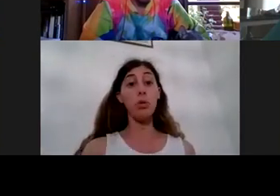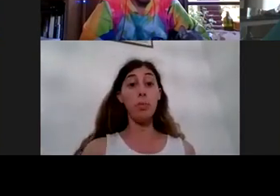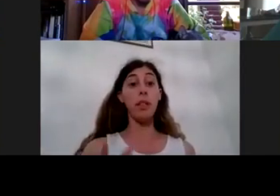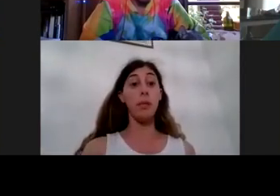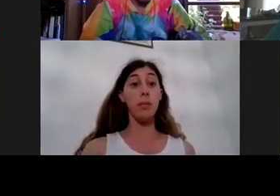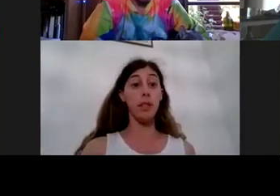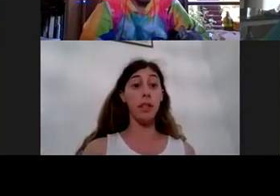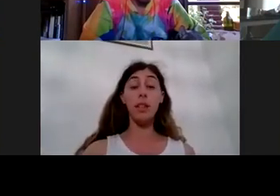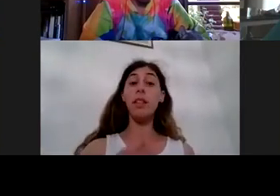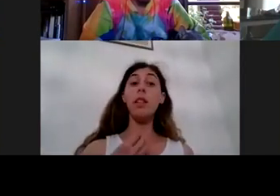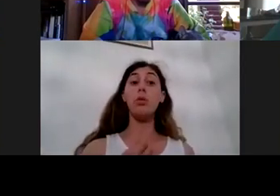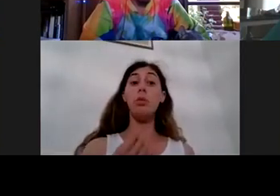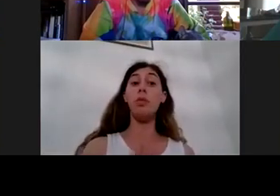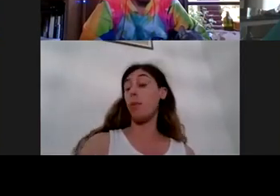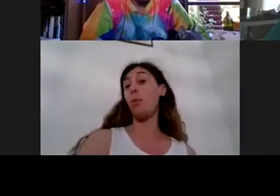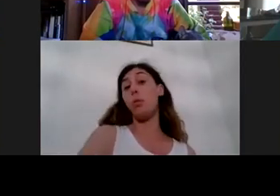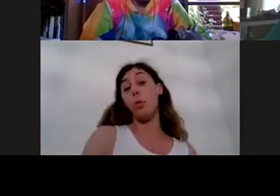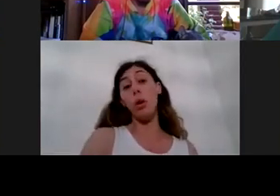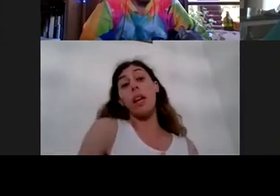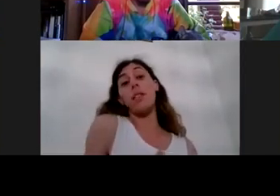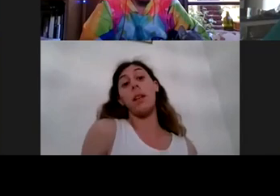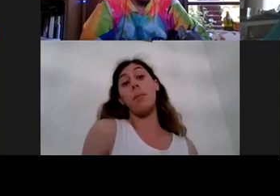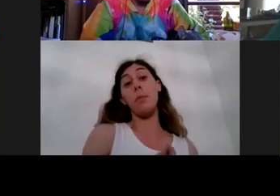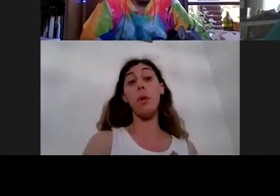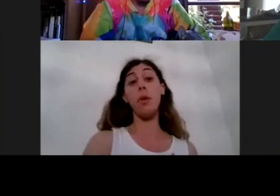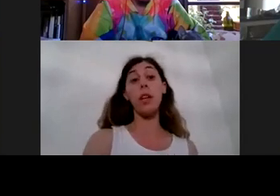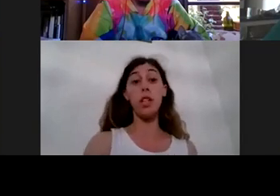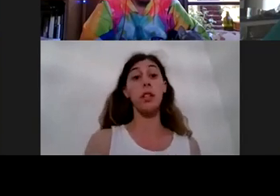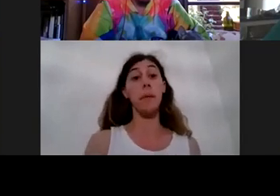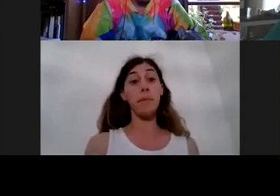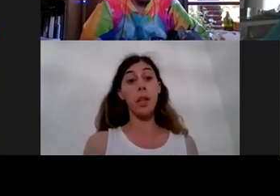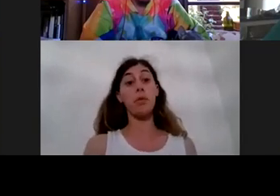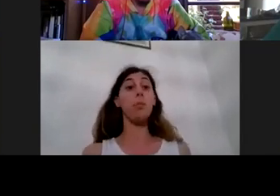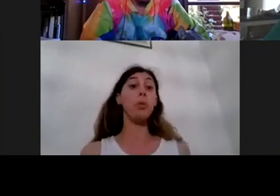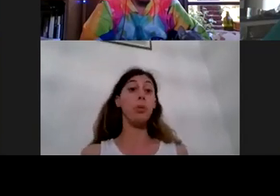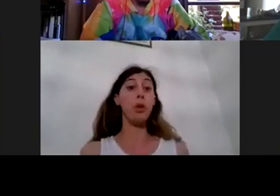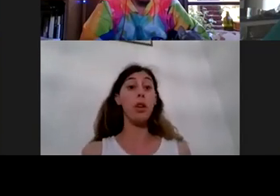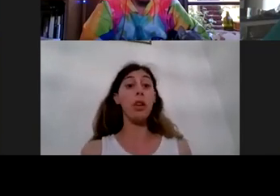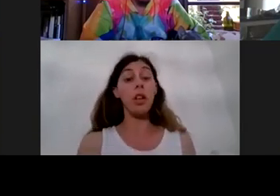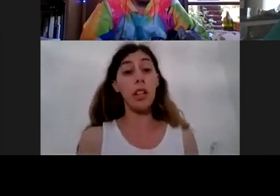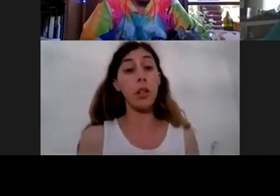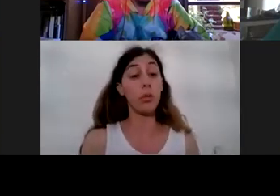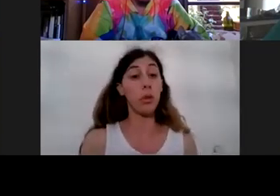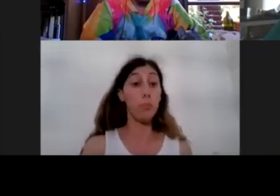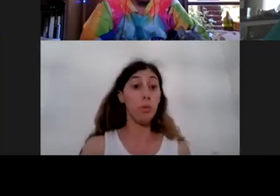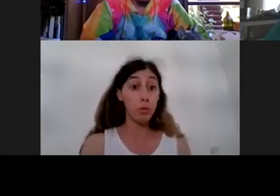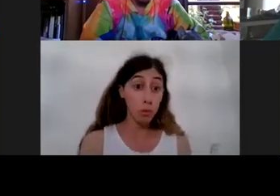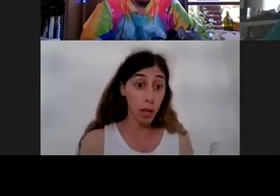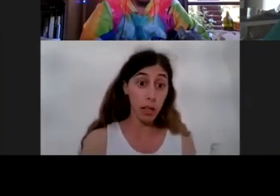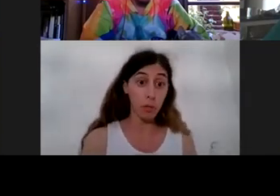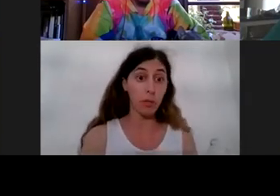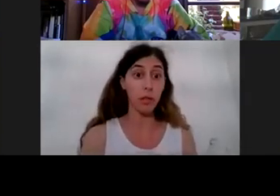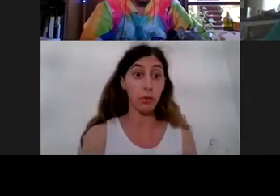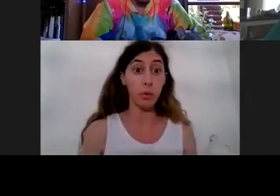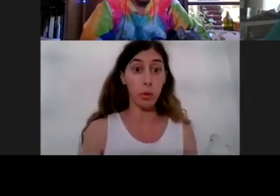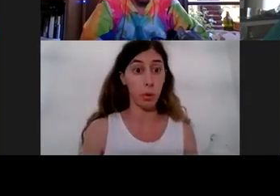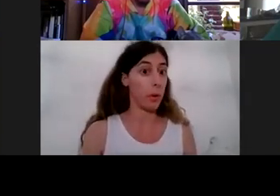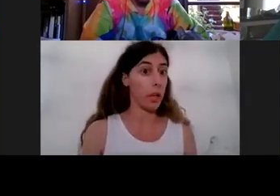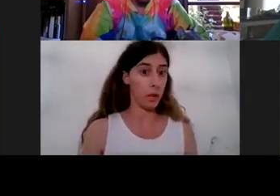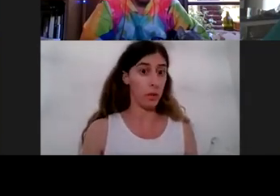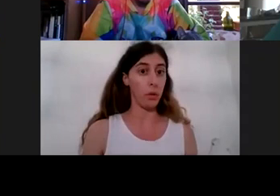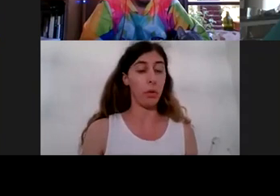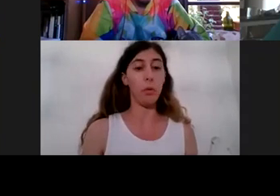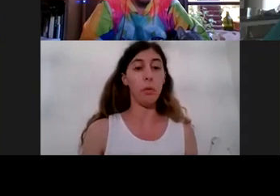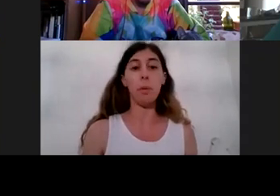is a medical association that would bring together physicians who would follow a